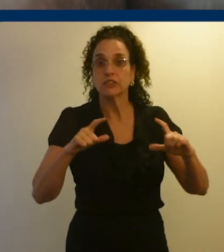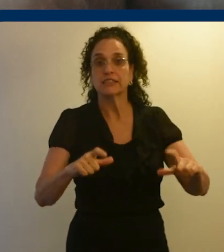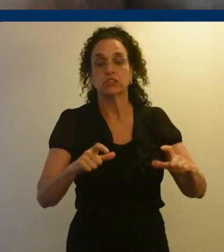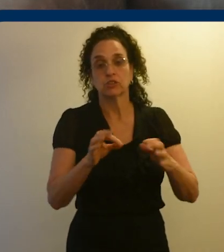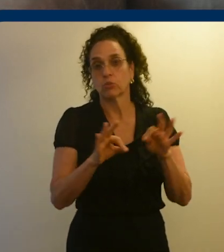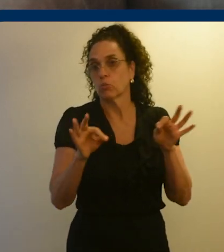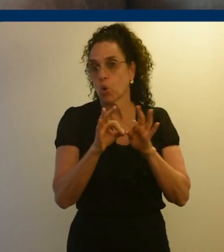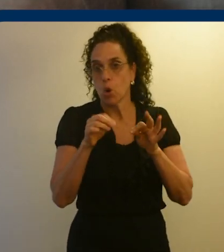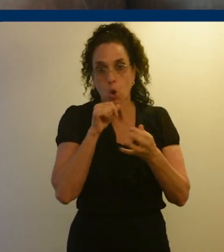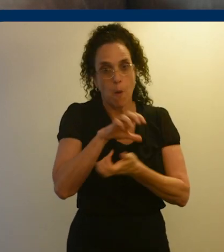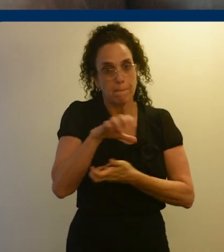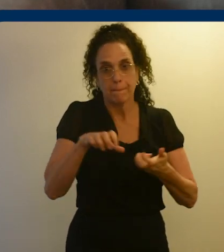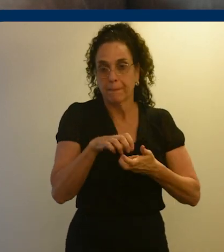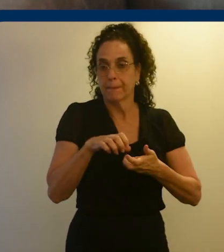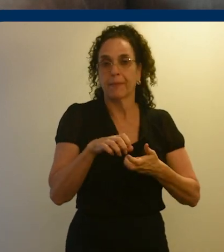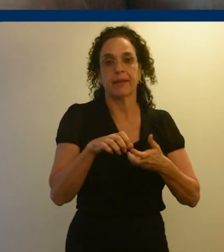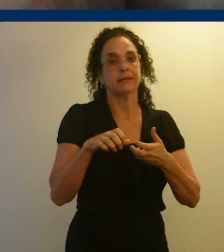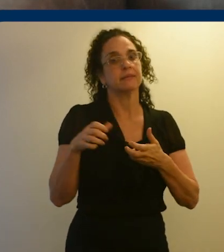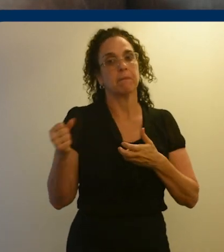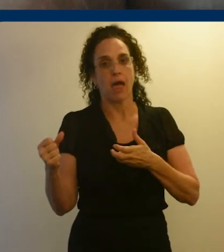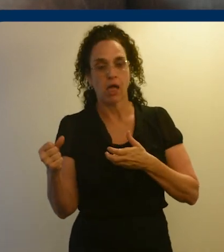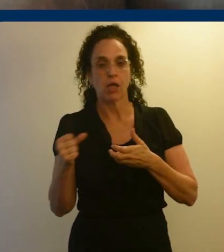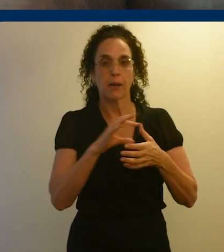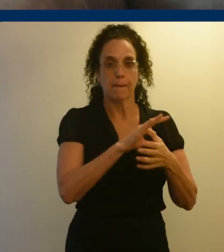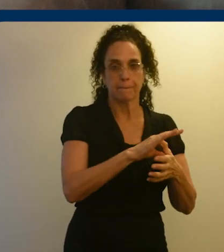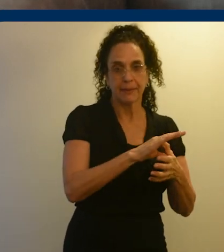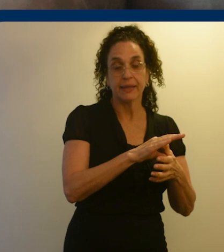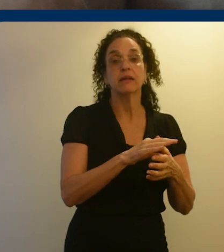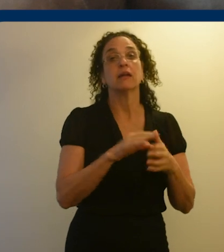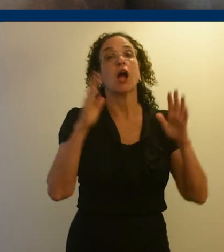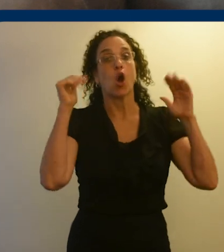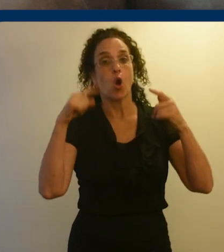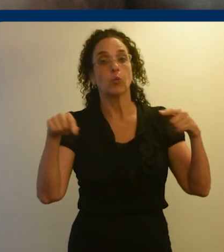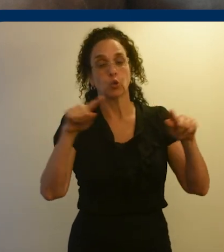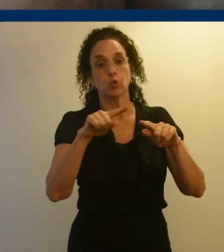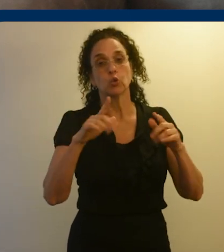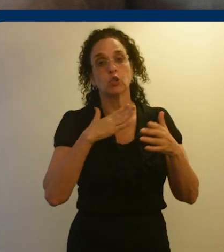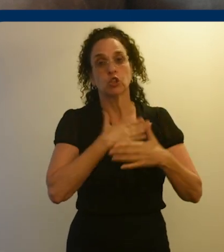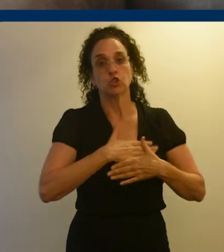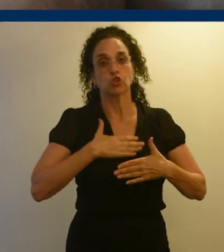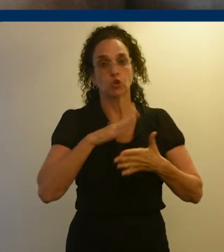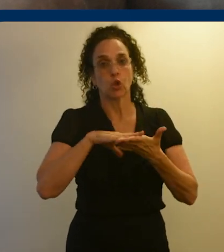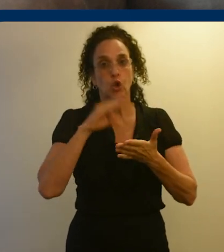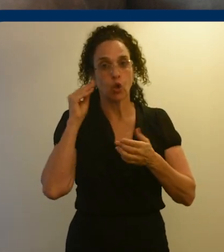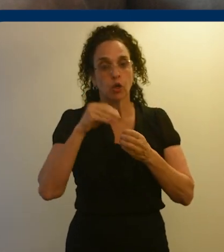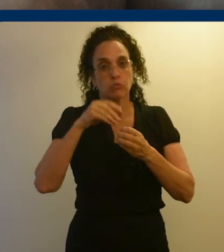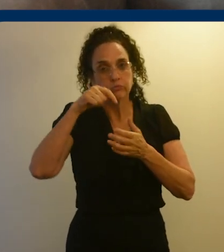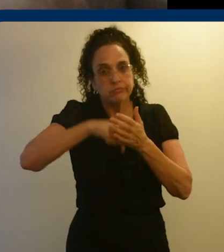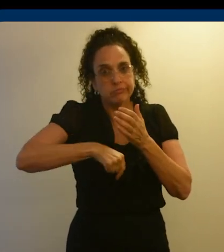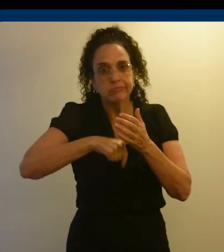I hope you learn and enjoy learning about kashrut. And now, on to the next lesson.